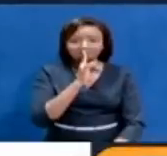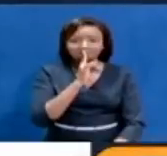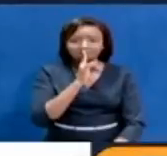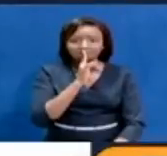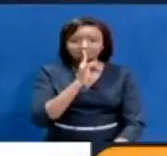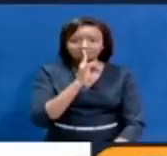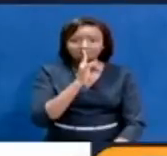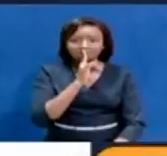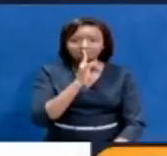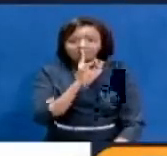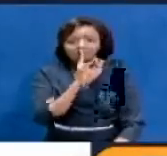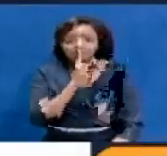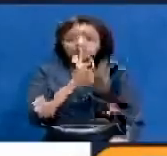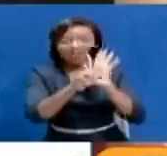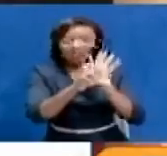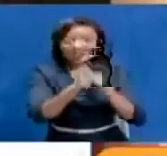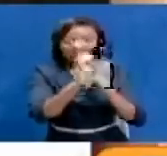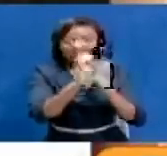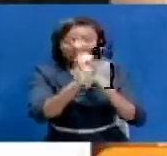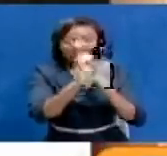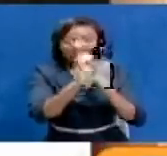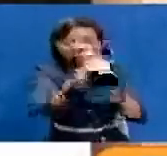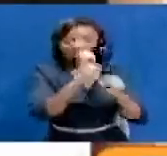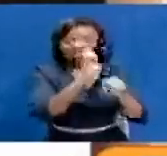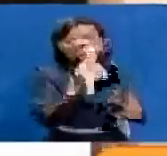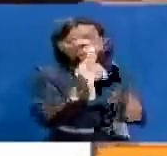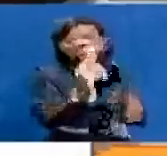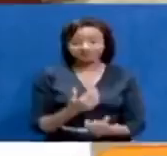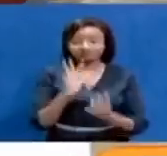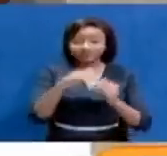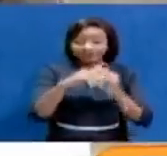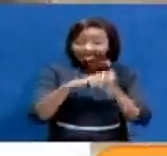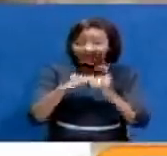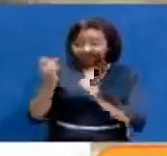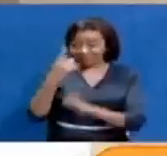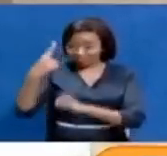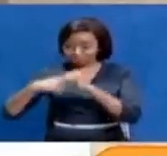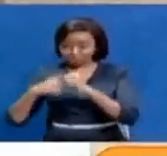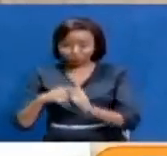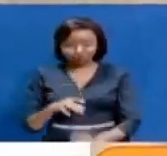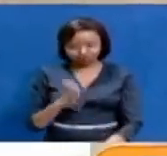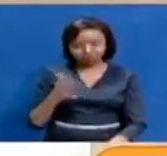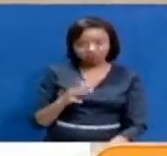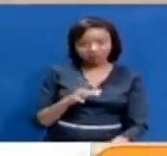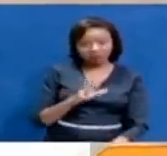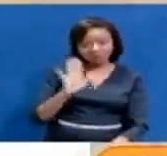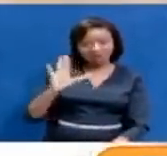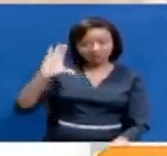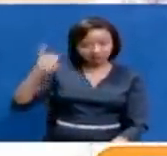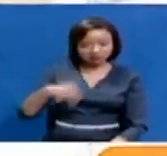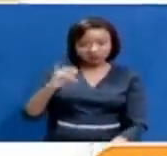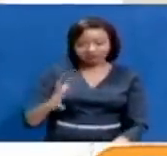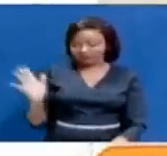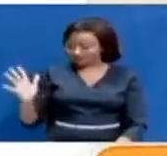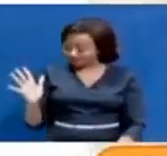legal advisors on June, a seemingly loud Chief Justice, David Maraga, chose to